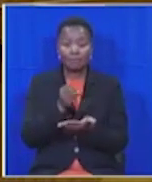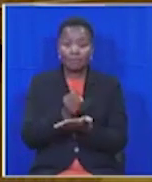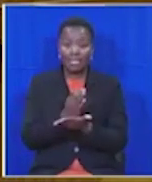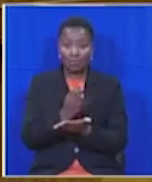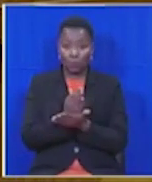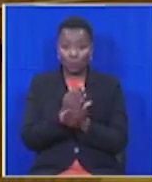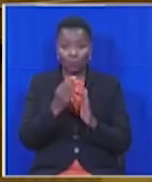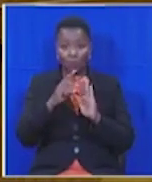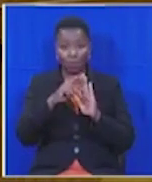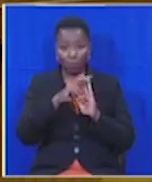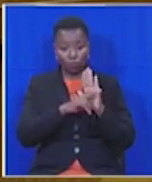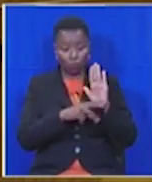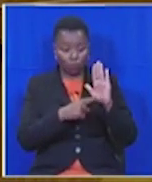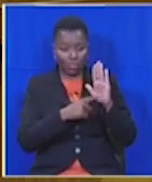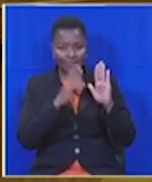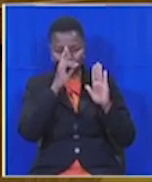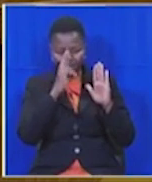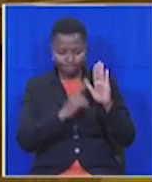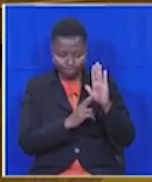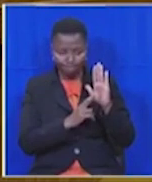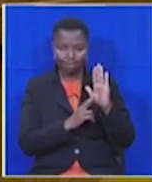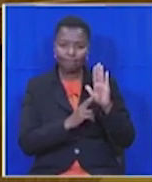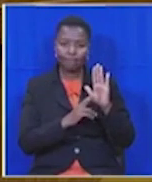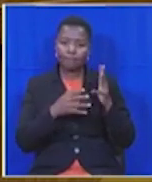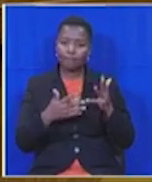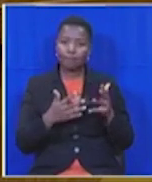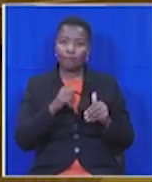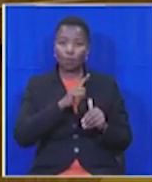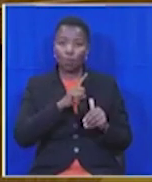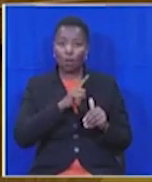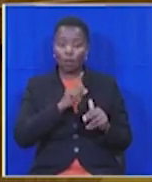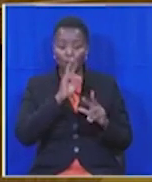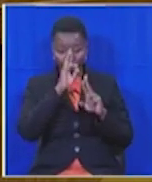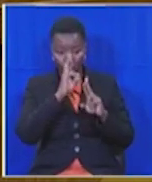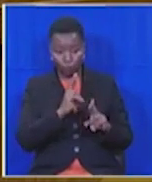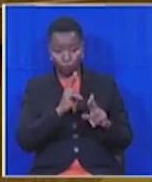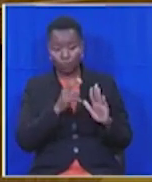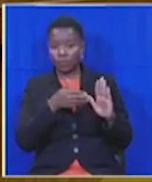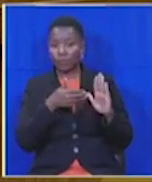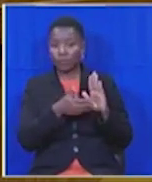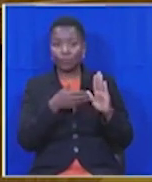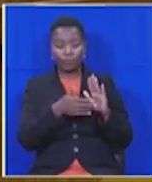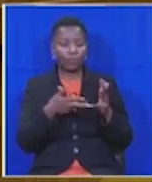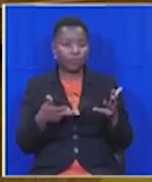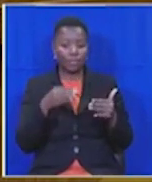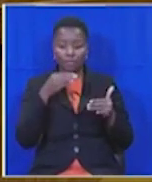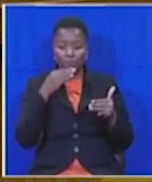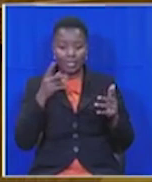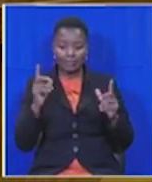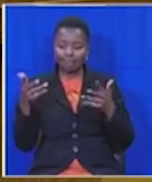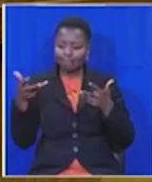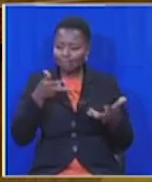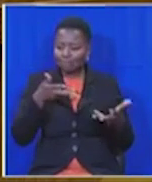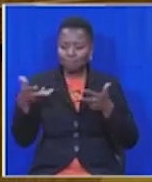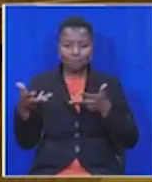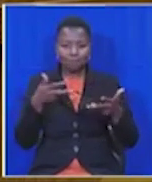rules of the National Assembly, because without the rules, it would be difficult to engage in